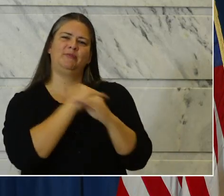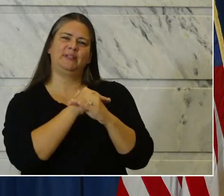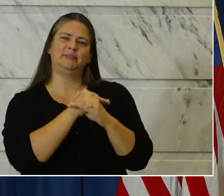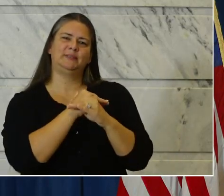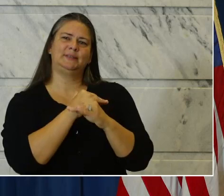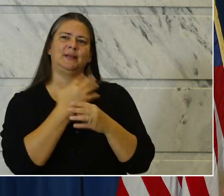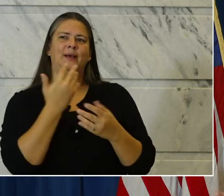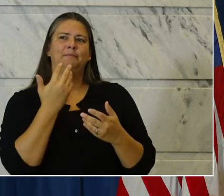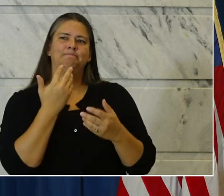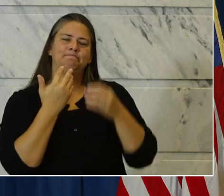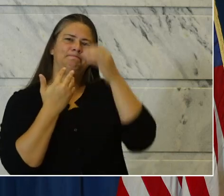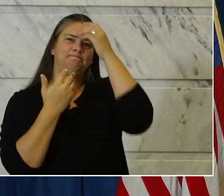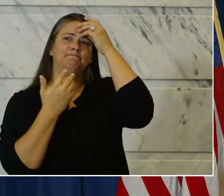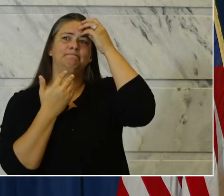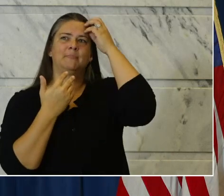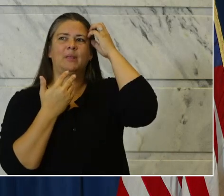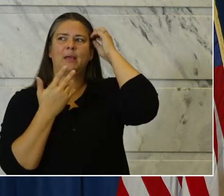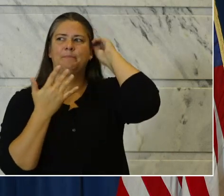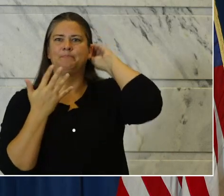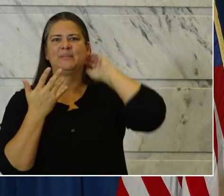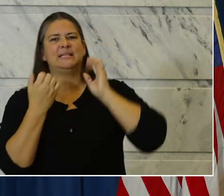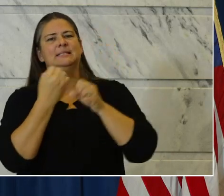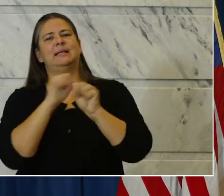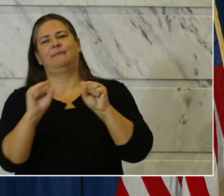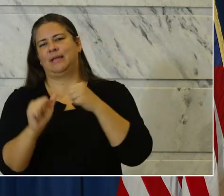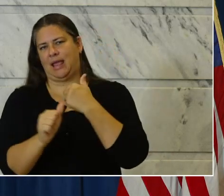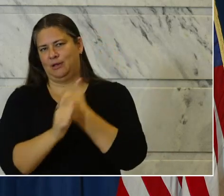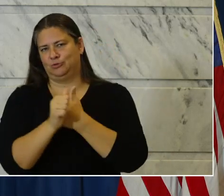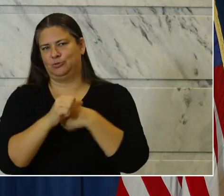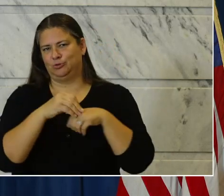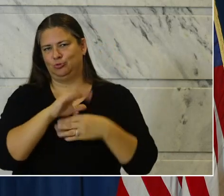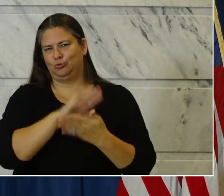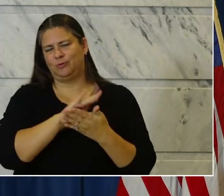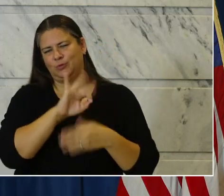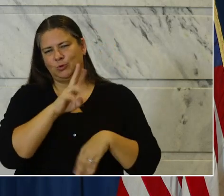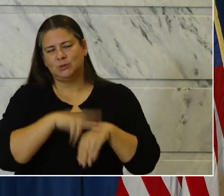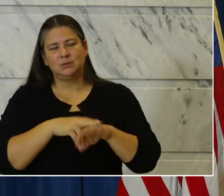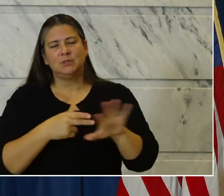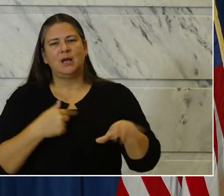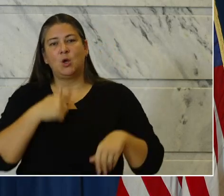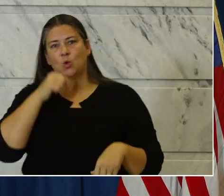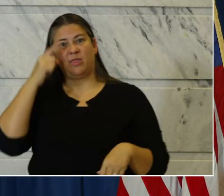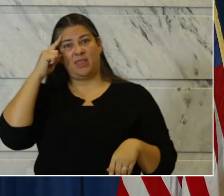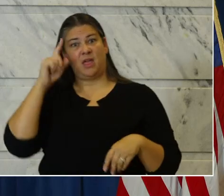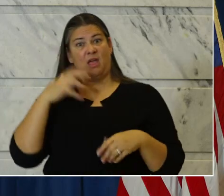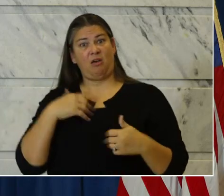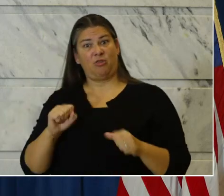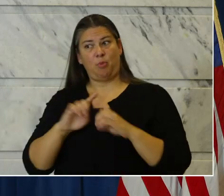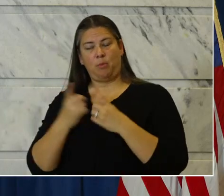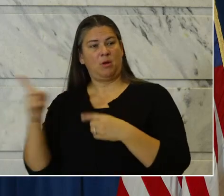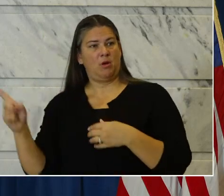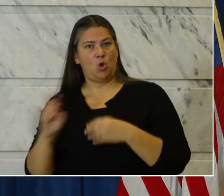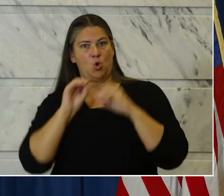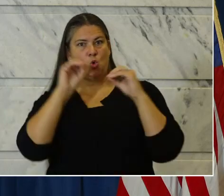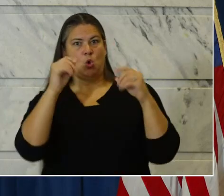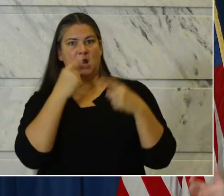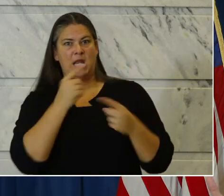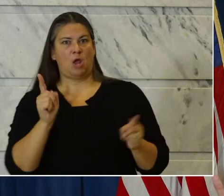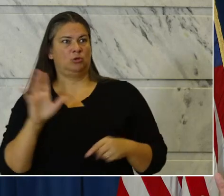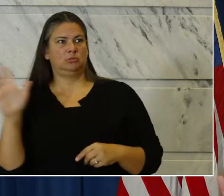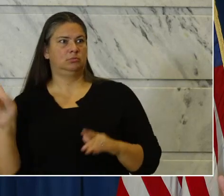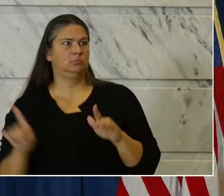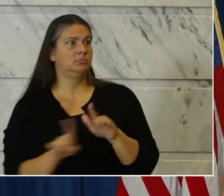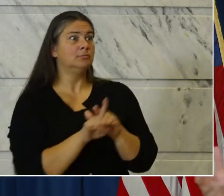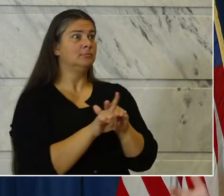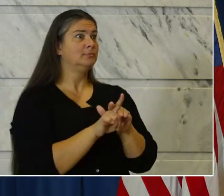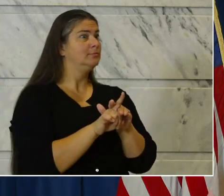shooters and other safety hazards in schools. I don't think they need to be unannounced, because I don't believe you're going to be able to get the